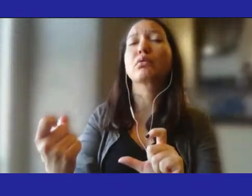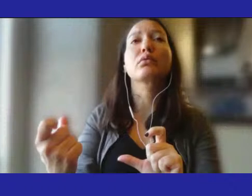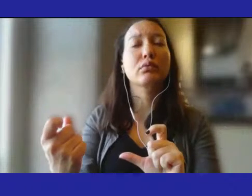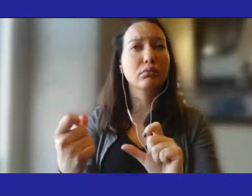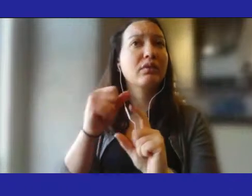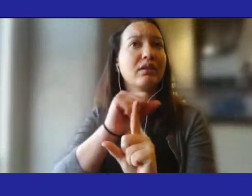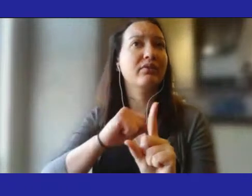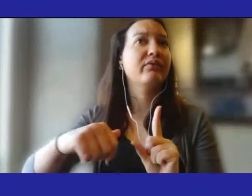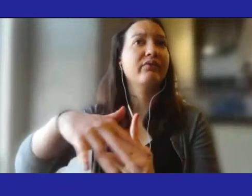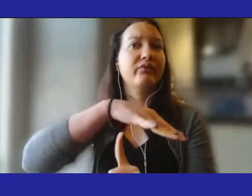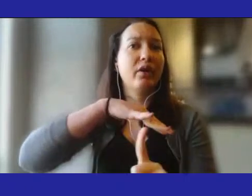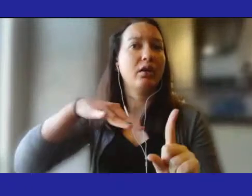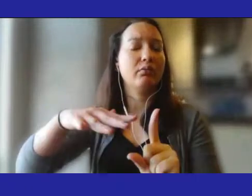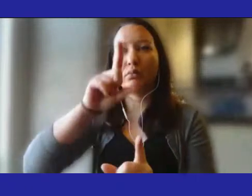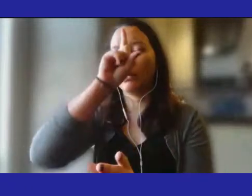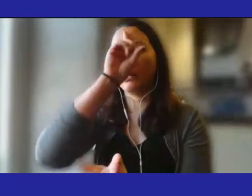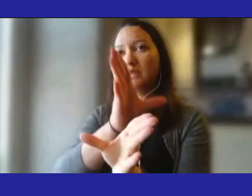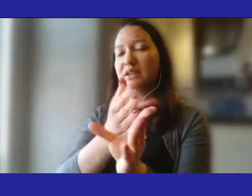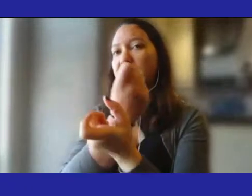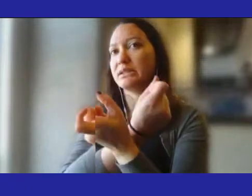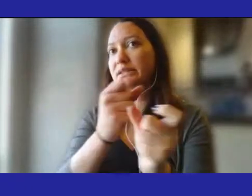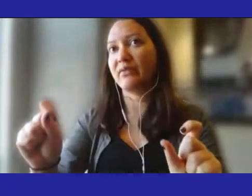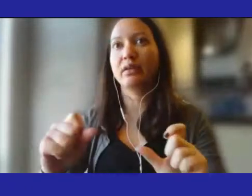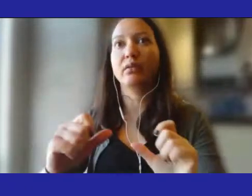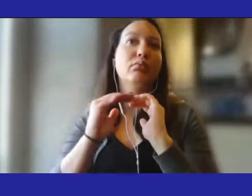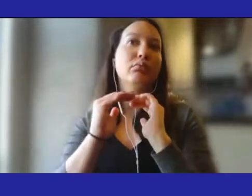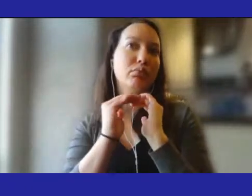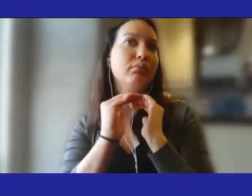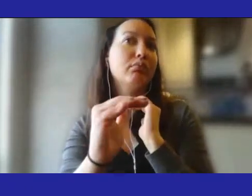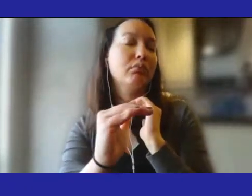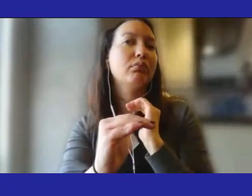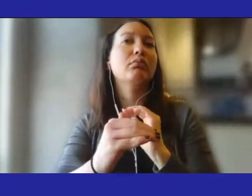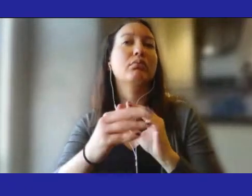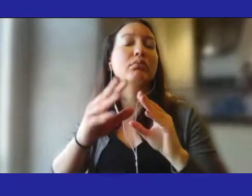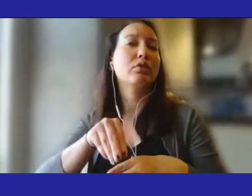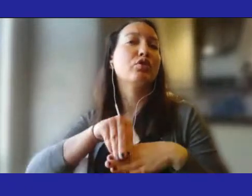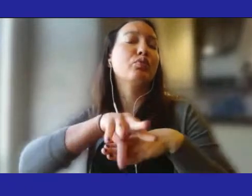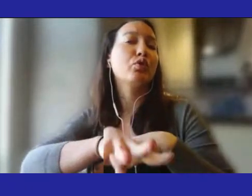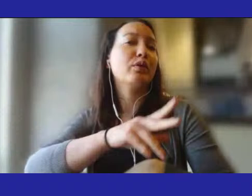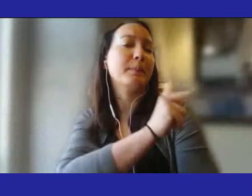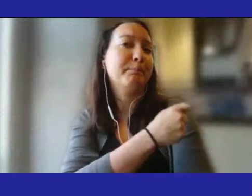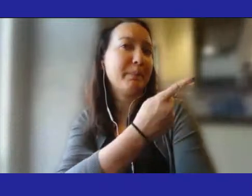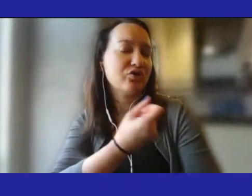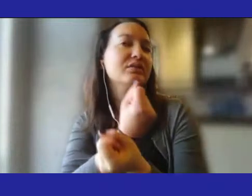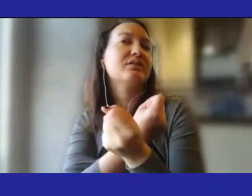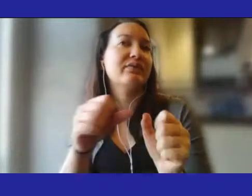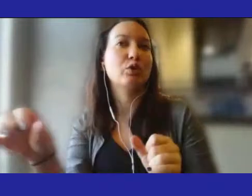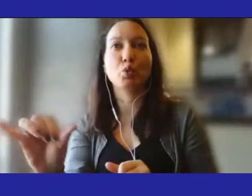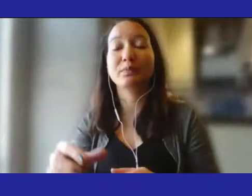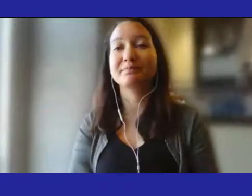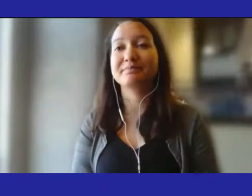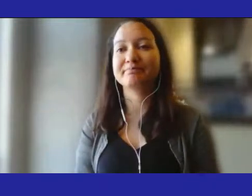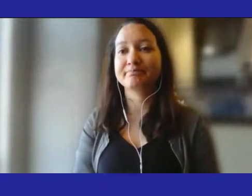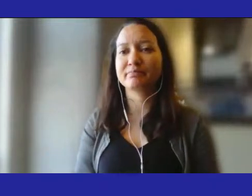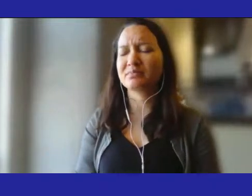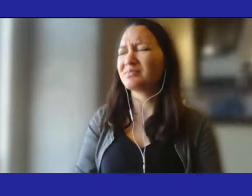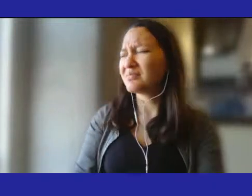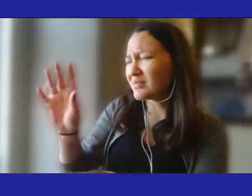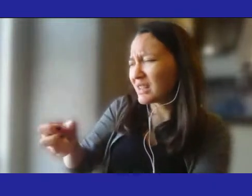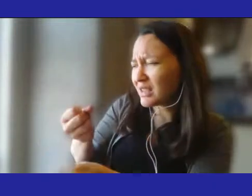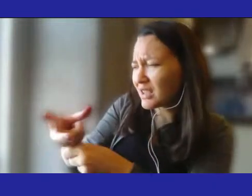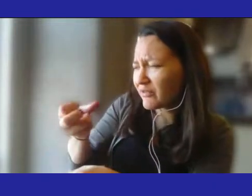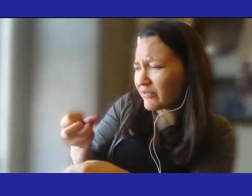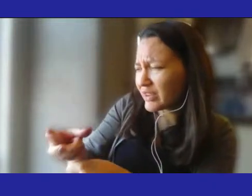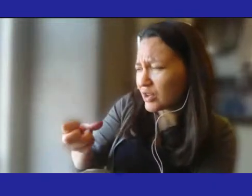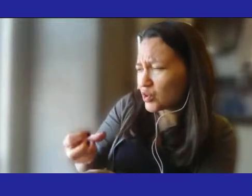of psychological safety and then contributing to patient safety as well. That's once every 2 years,